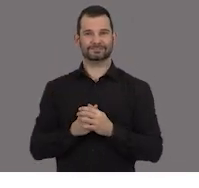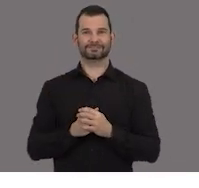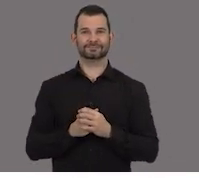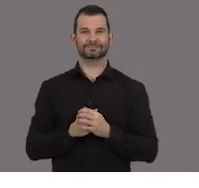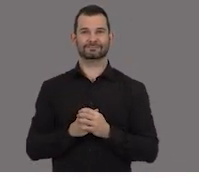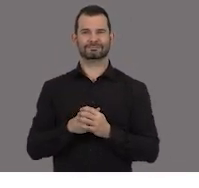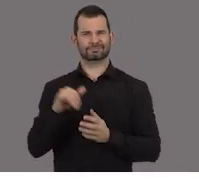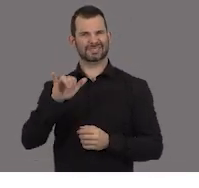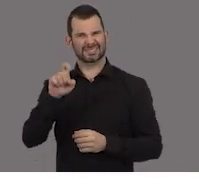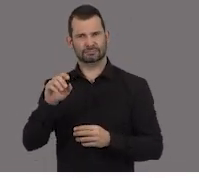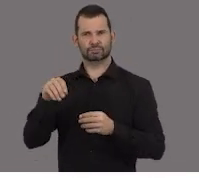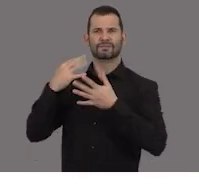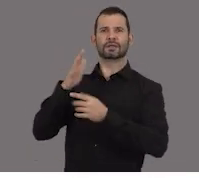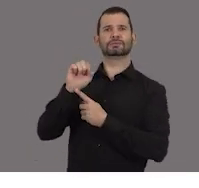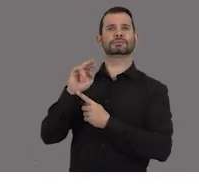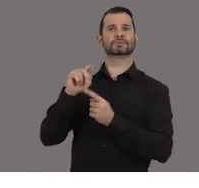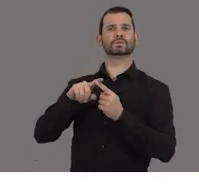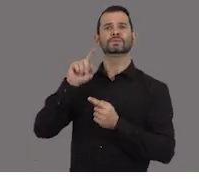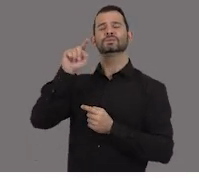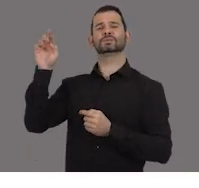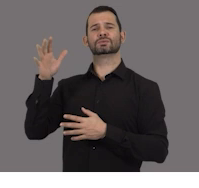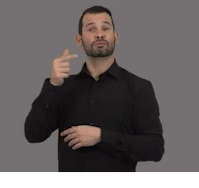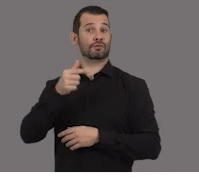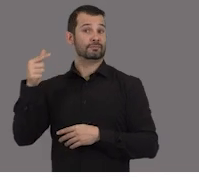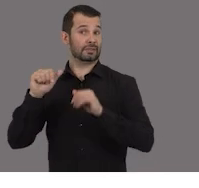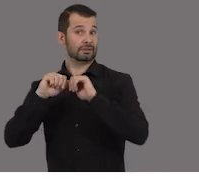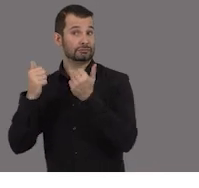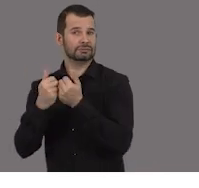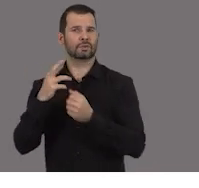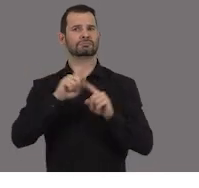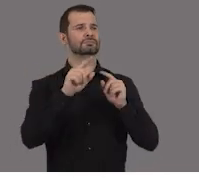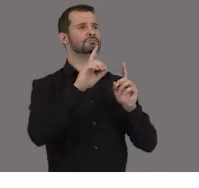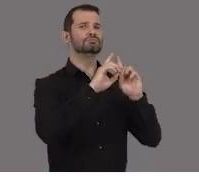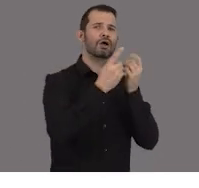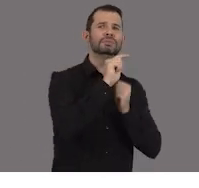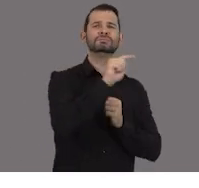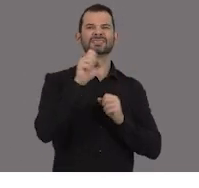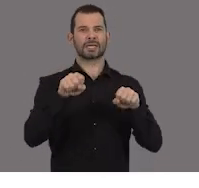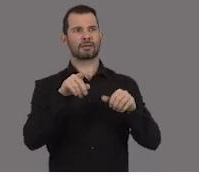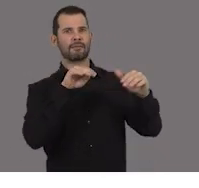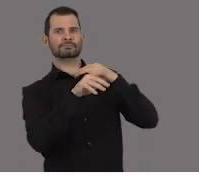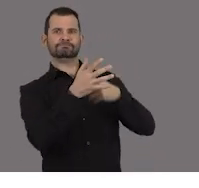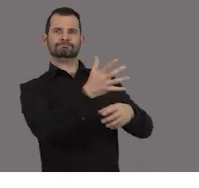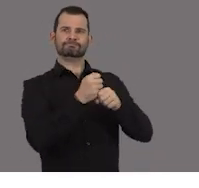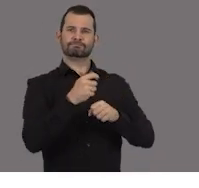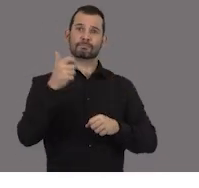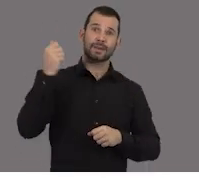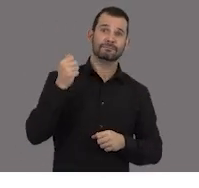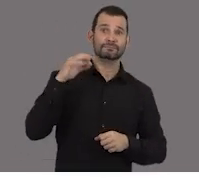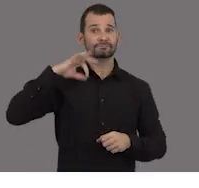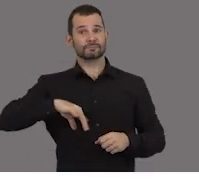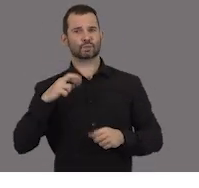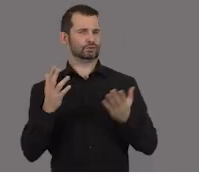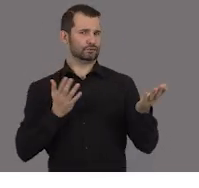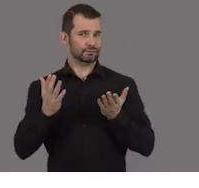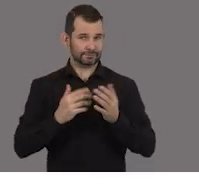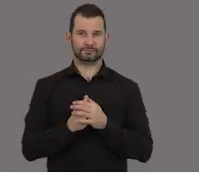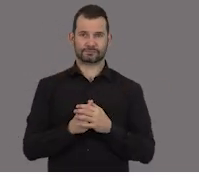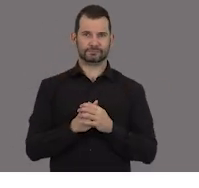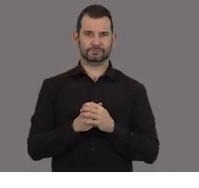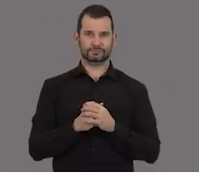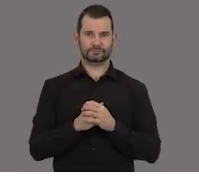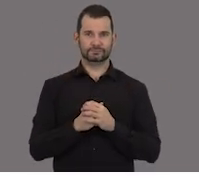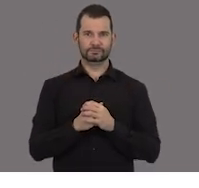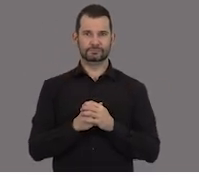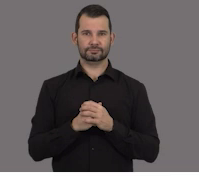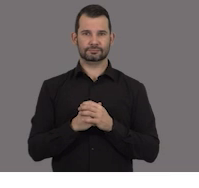about your income to the CRA. You also need to provide your SIN to government agencies or departments